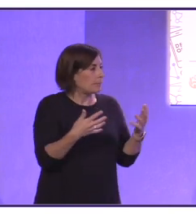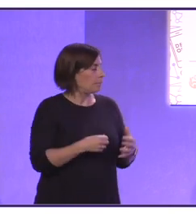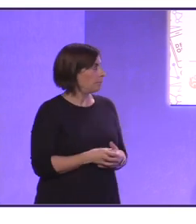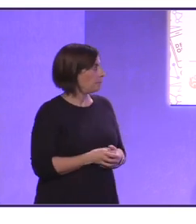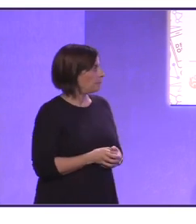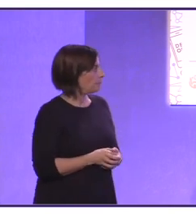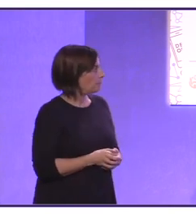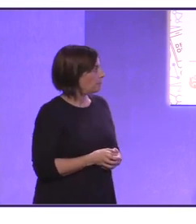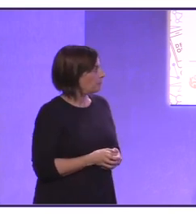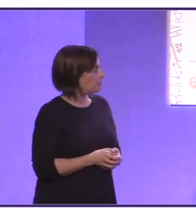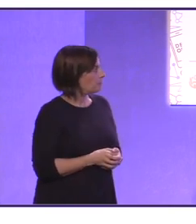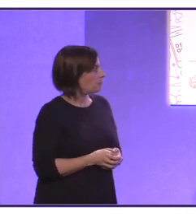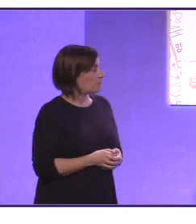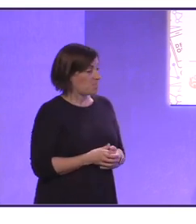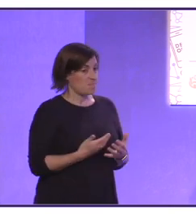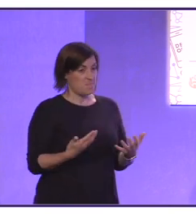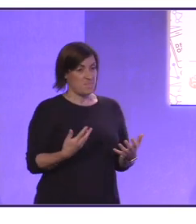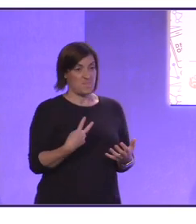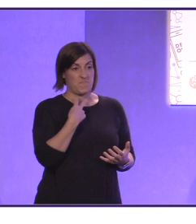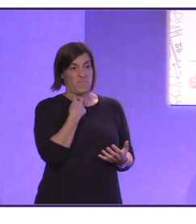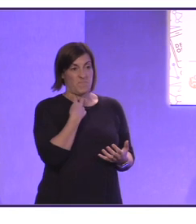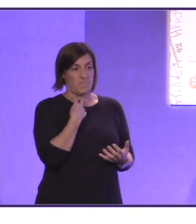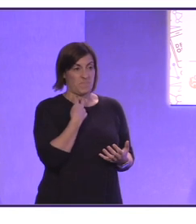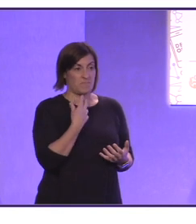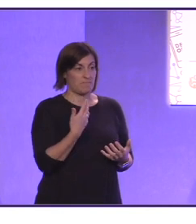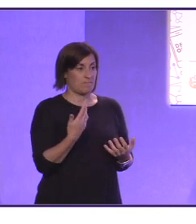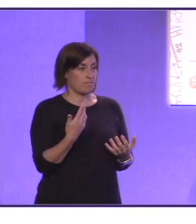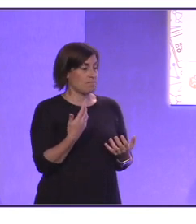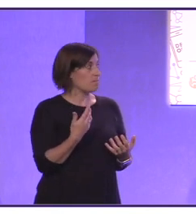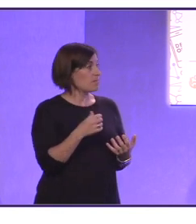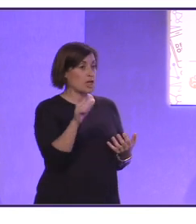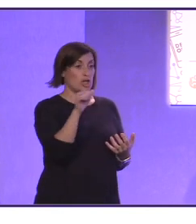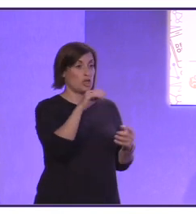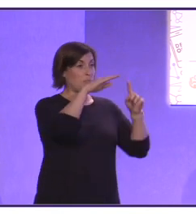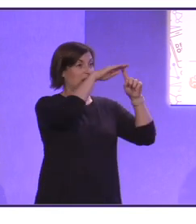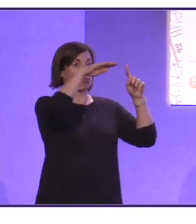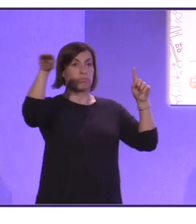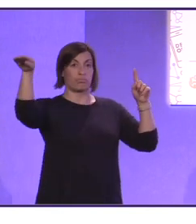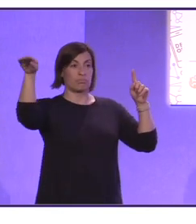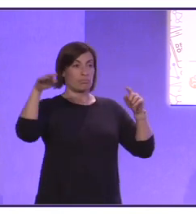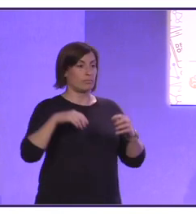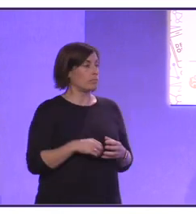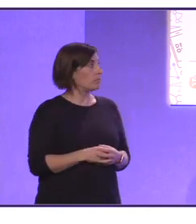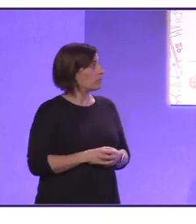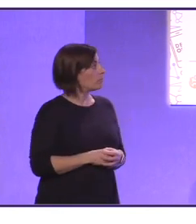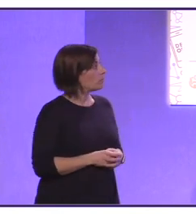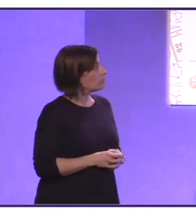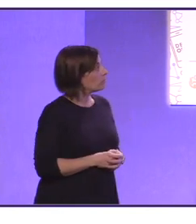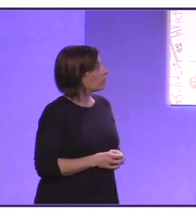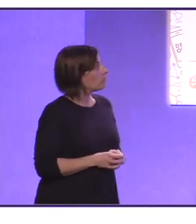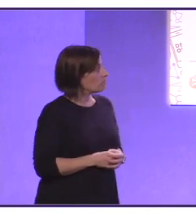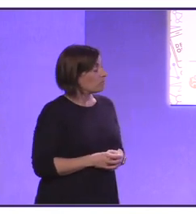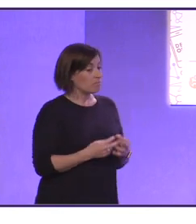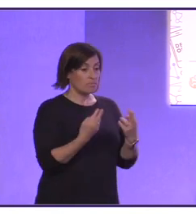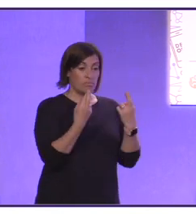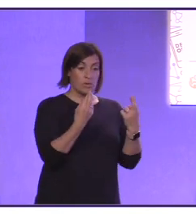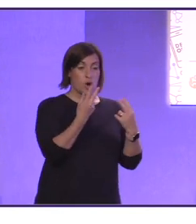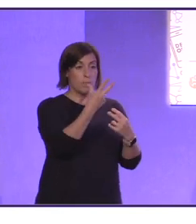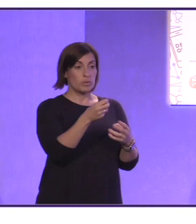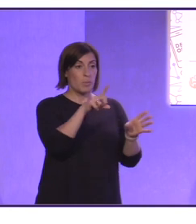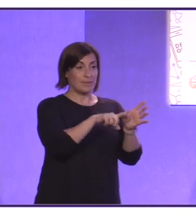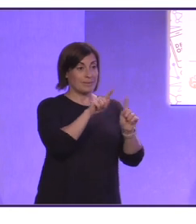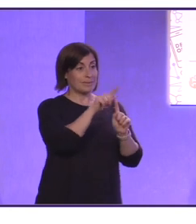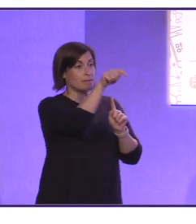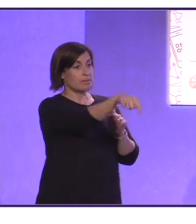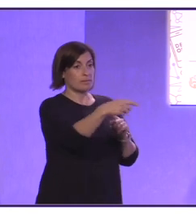It's with a huge amount of disappointment that that it's not flat across the board. I sort of hope that in 20 years' time, it might be flat across the